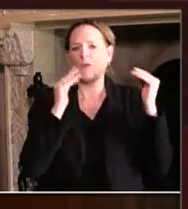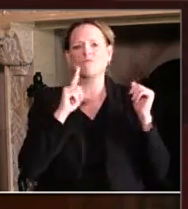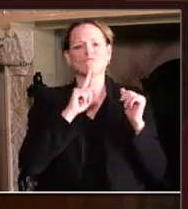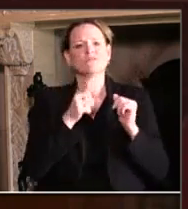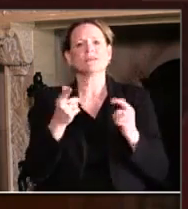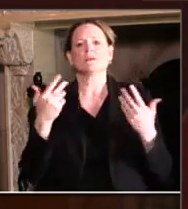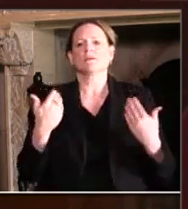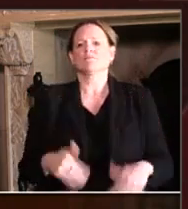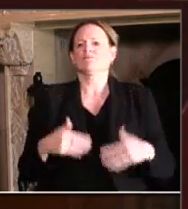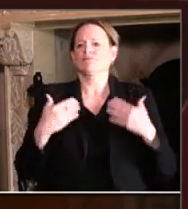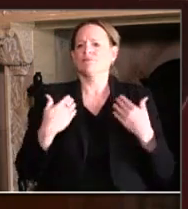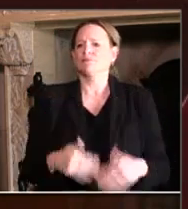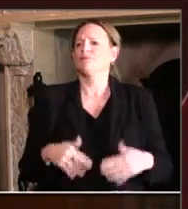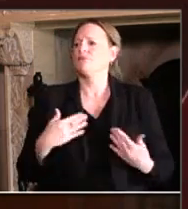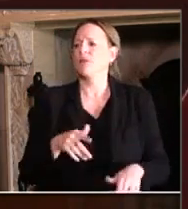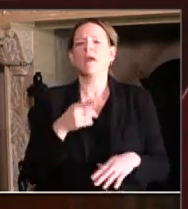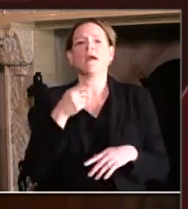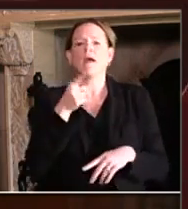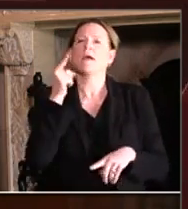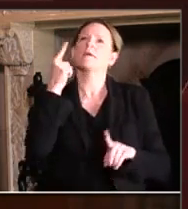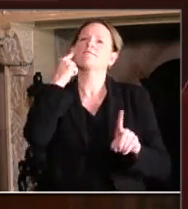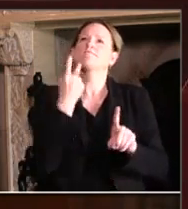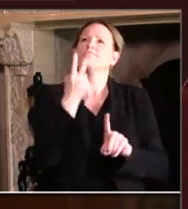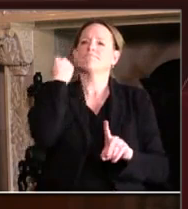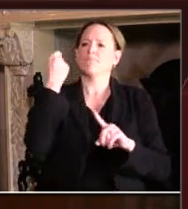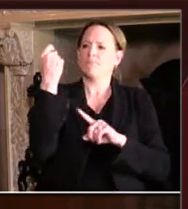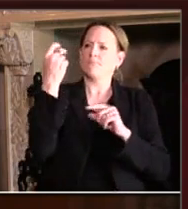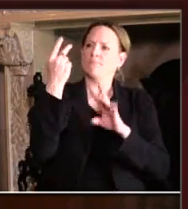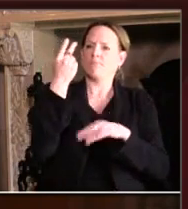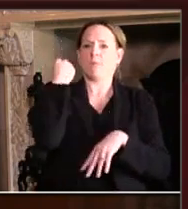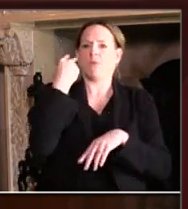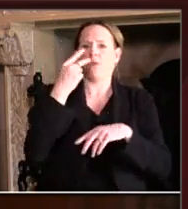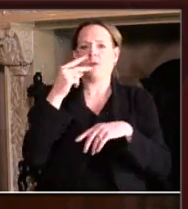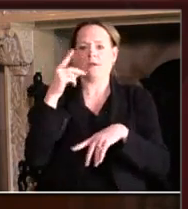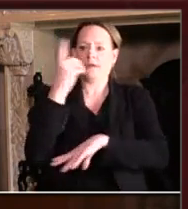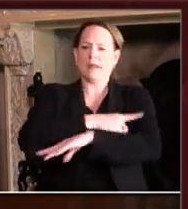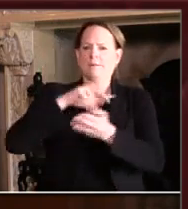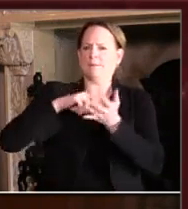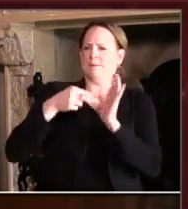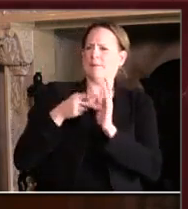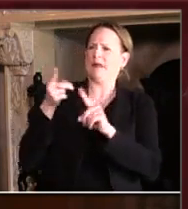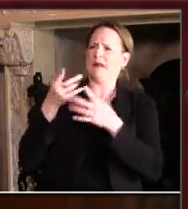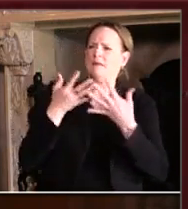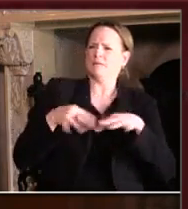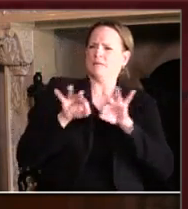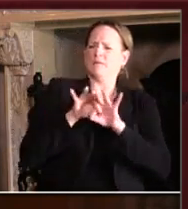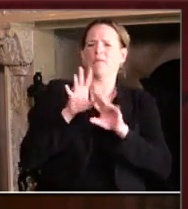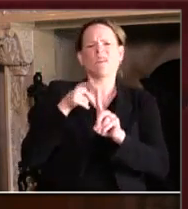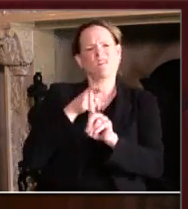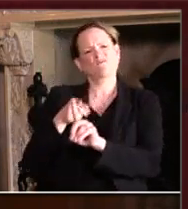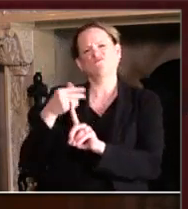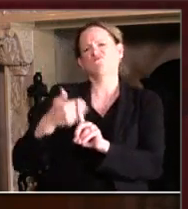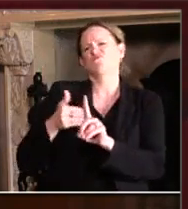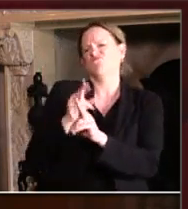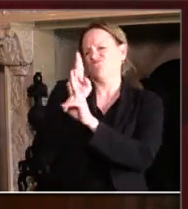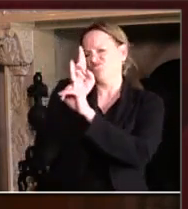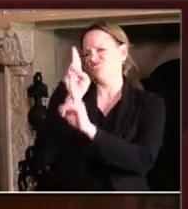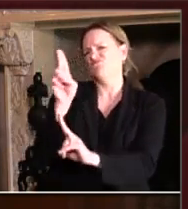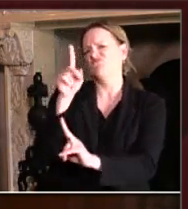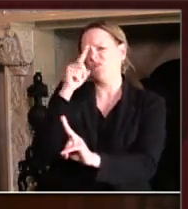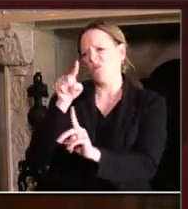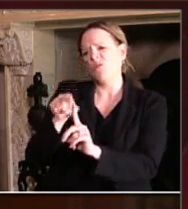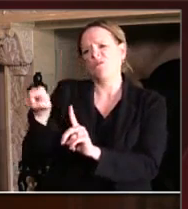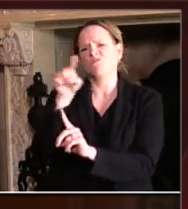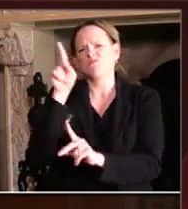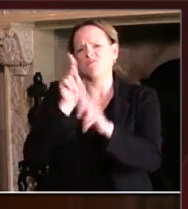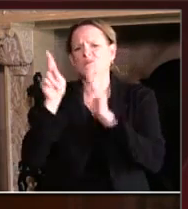commemorate Memorial Day each year, to recognize and honor the brave men and women who made the ultimate sacrifice to protect our